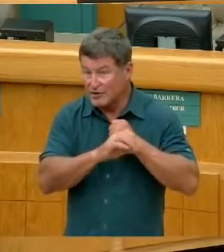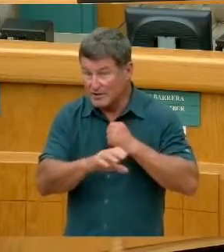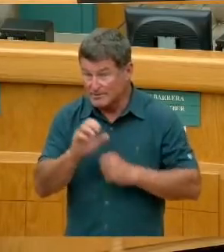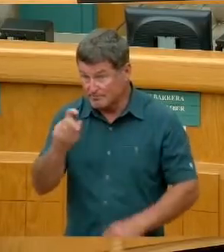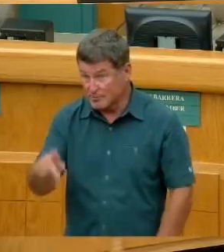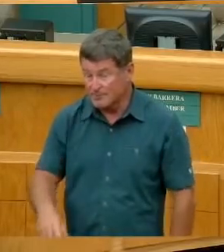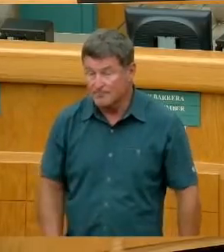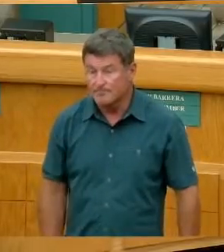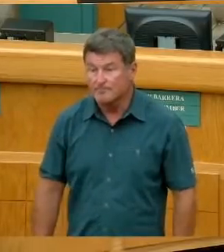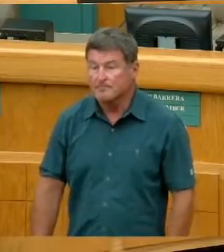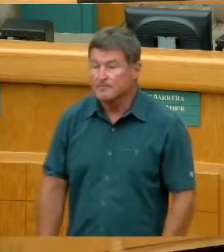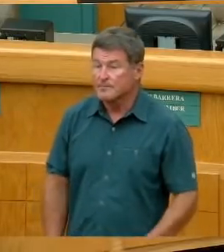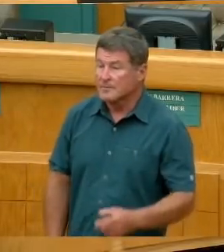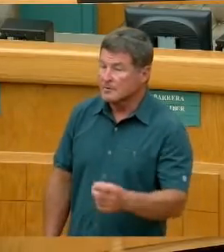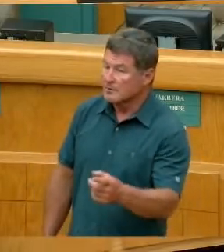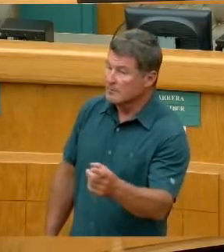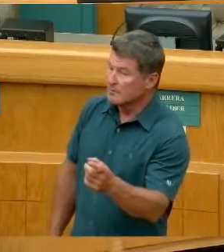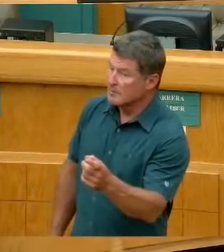looking for it.